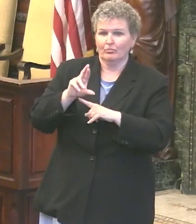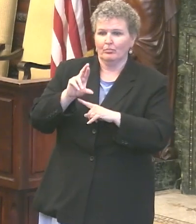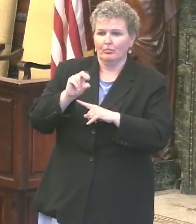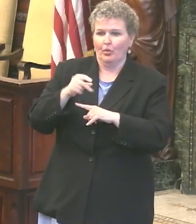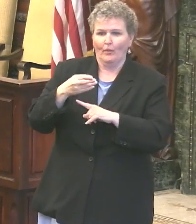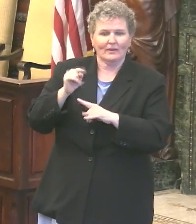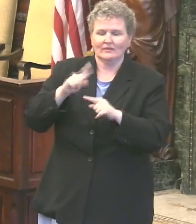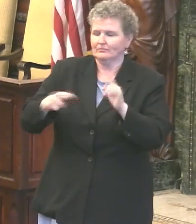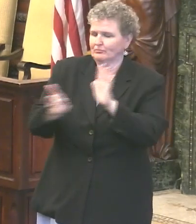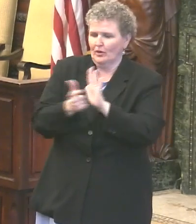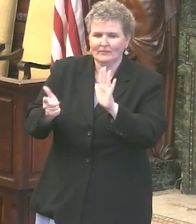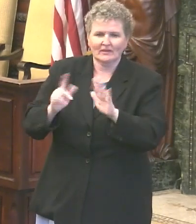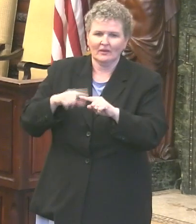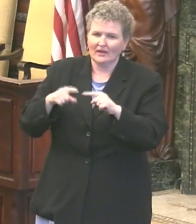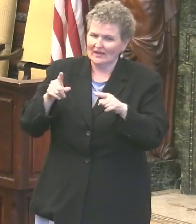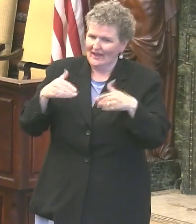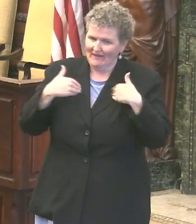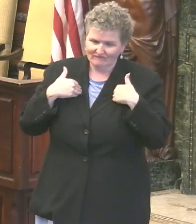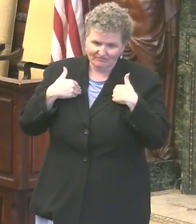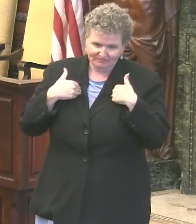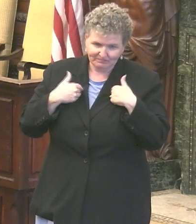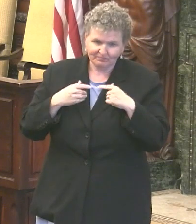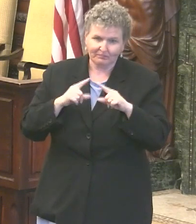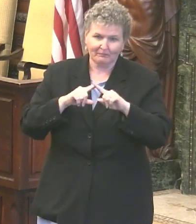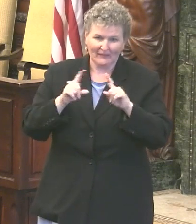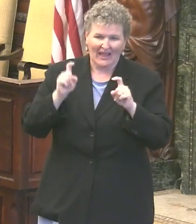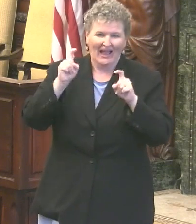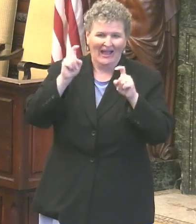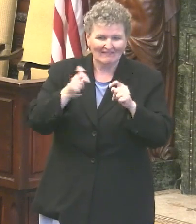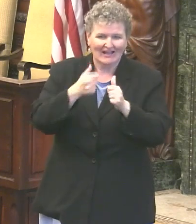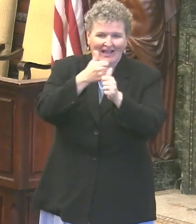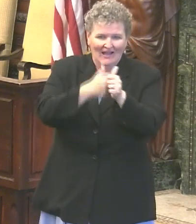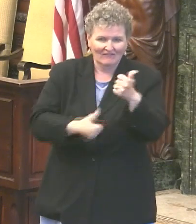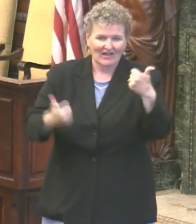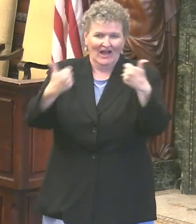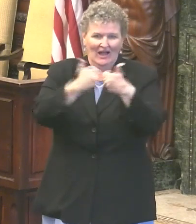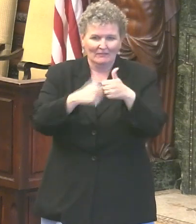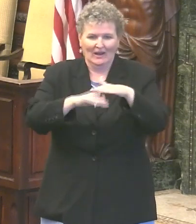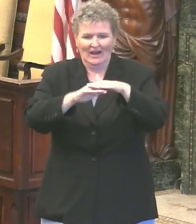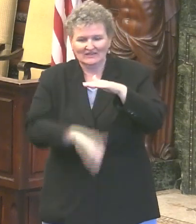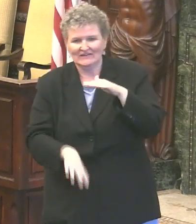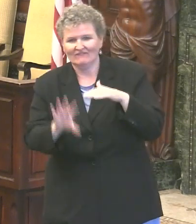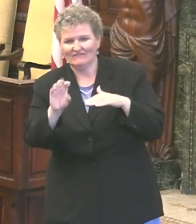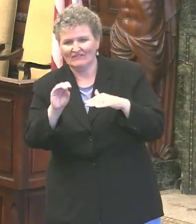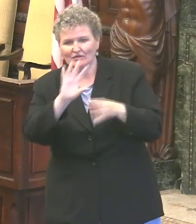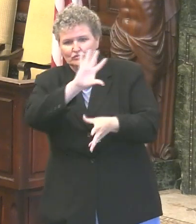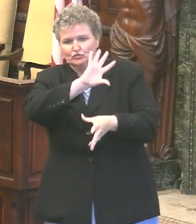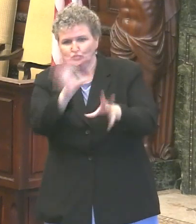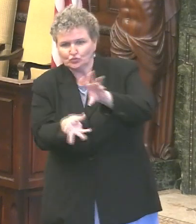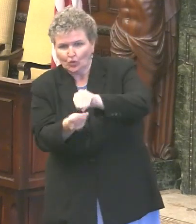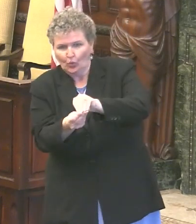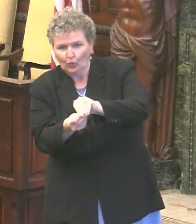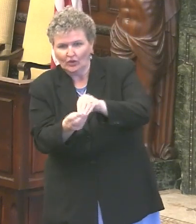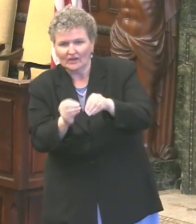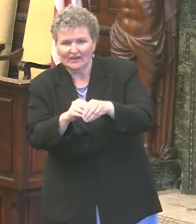different sort of game. So any game has to have less than 50 people total in the participant.